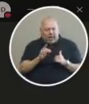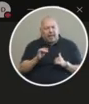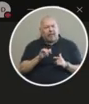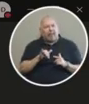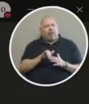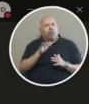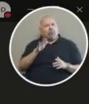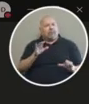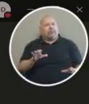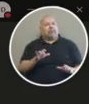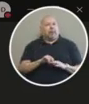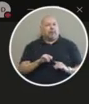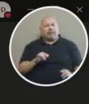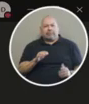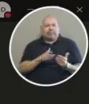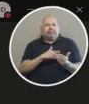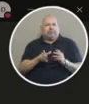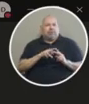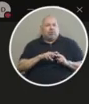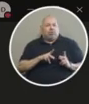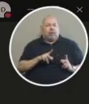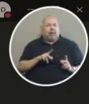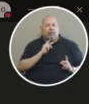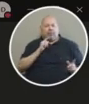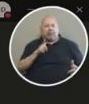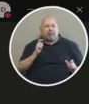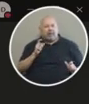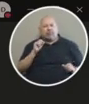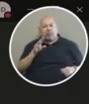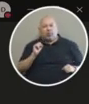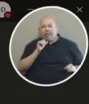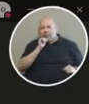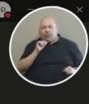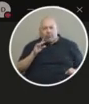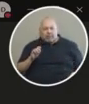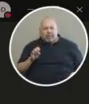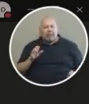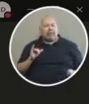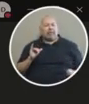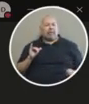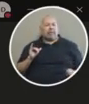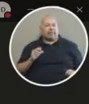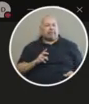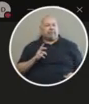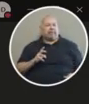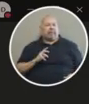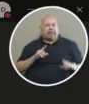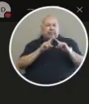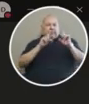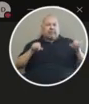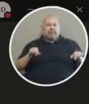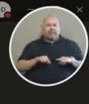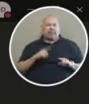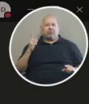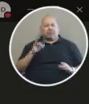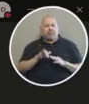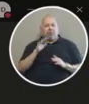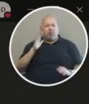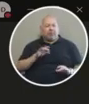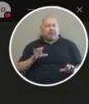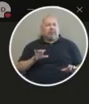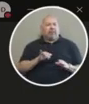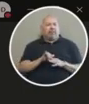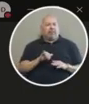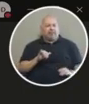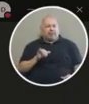be done hook or crook. You know, it'll be done really quickly, so it won't be like these fancy signs or whatnot. But it'll be done in